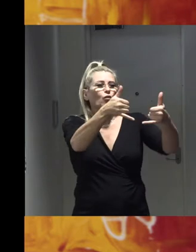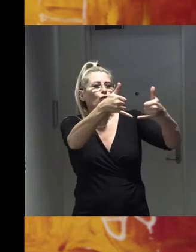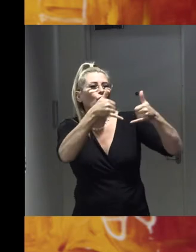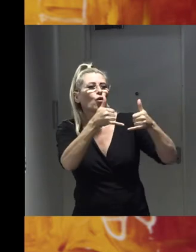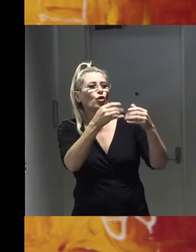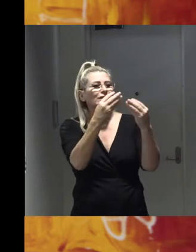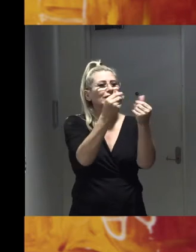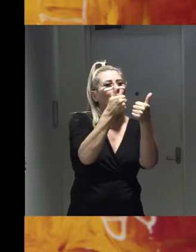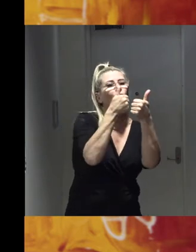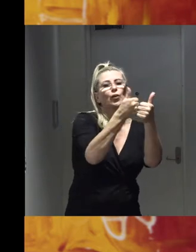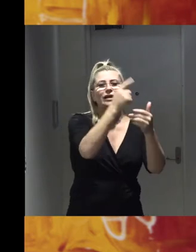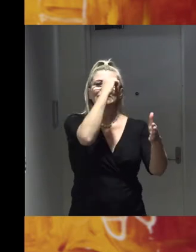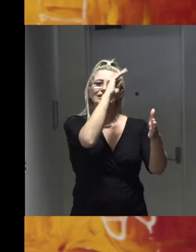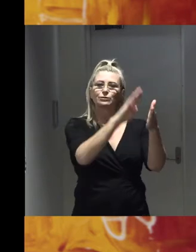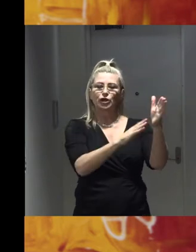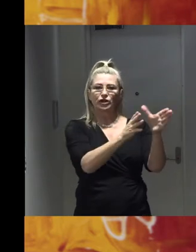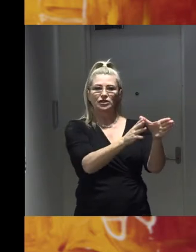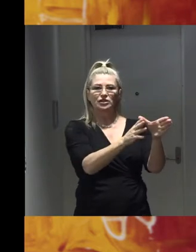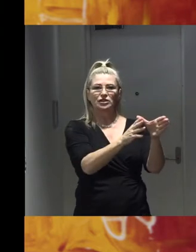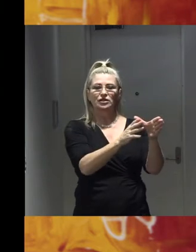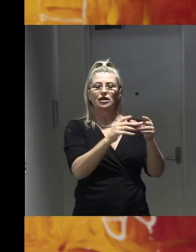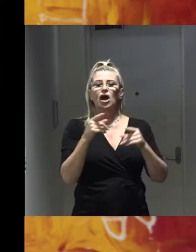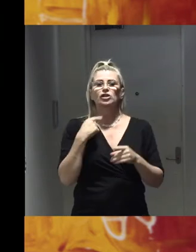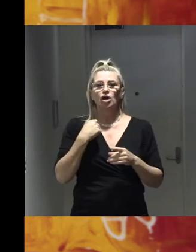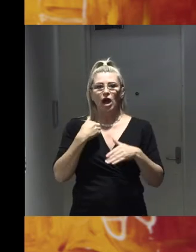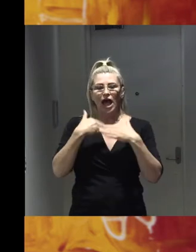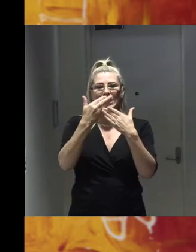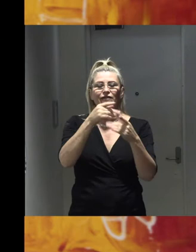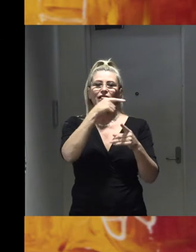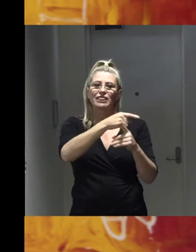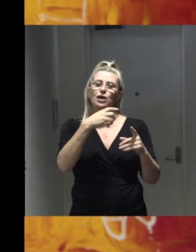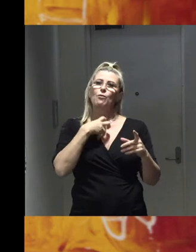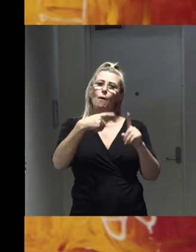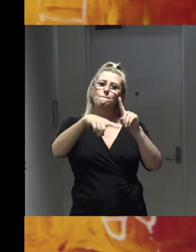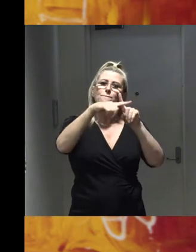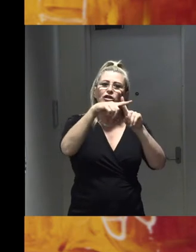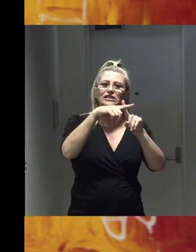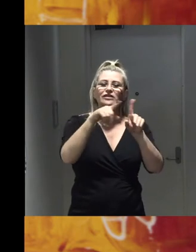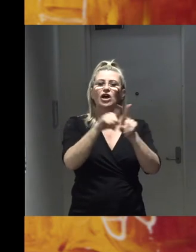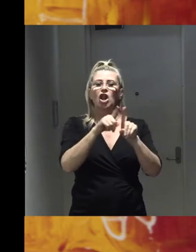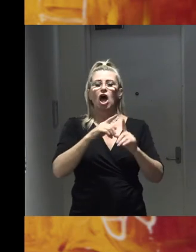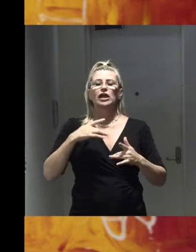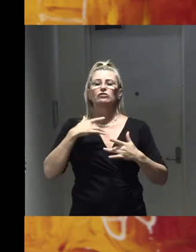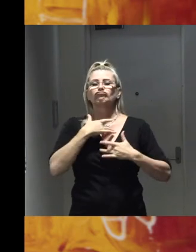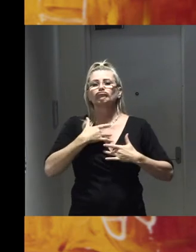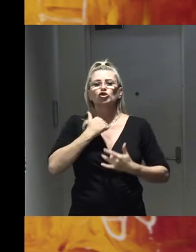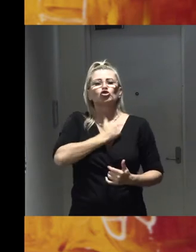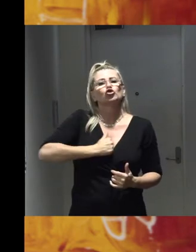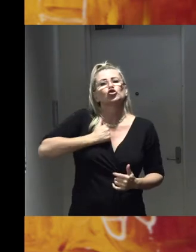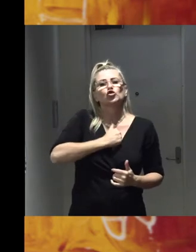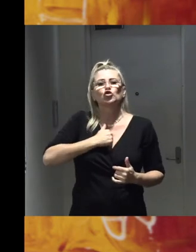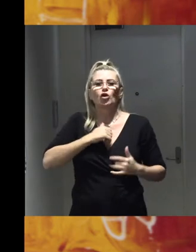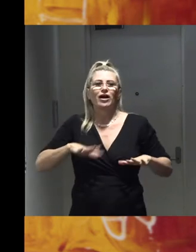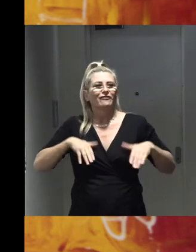experiences, and it's thereby thought to give rise to positive emotions such as joy, elation, contentment,